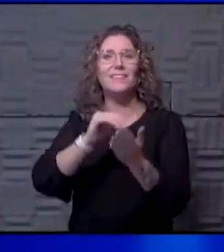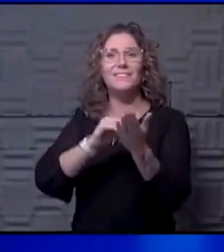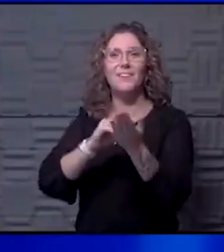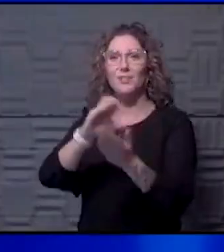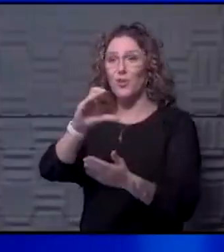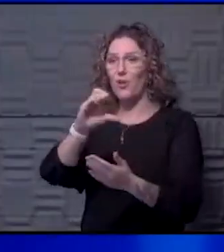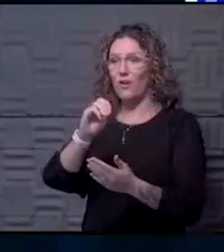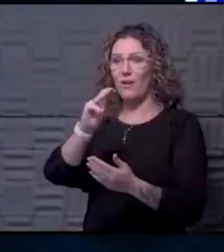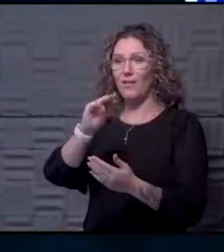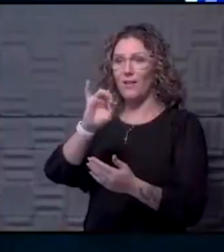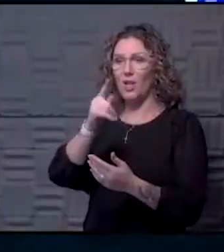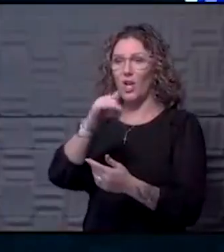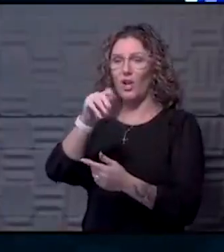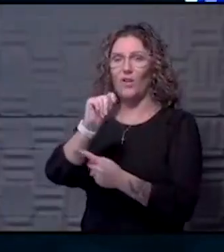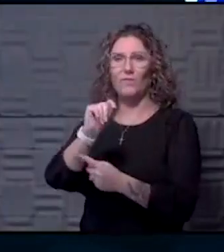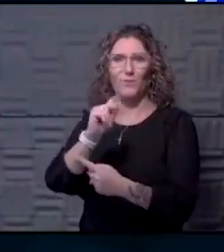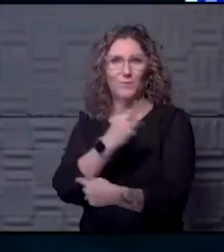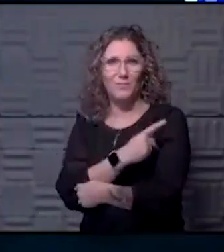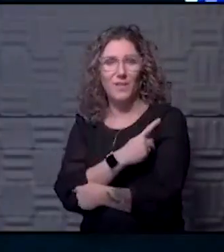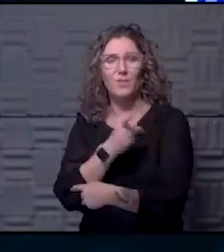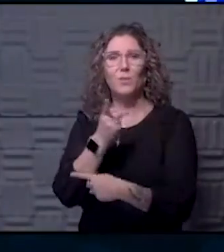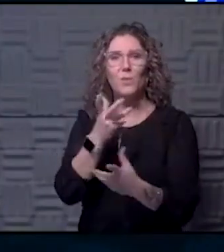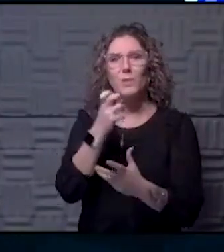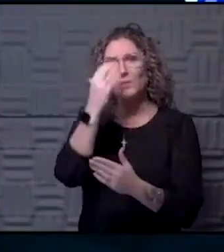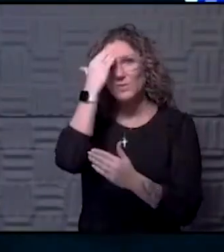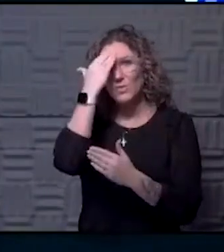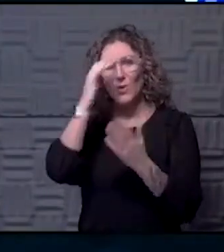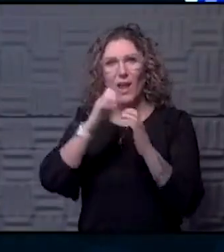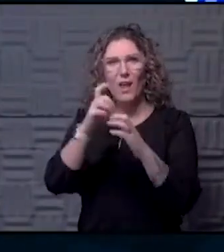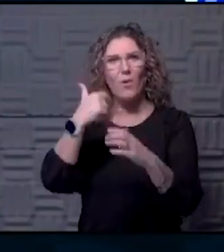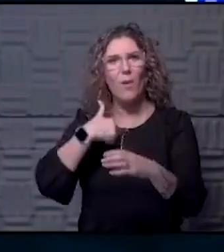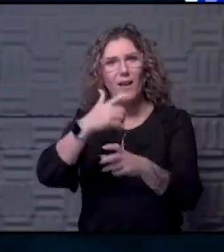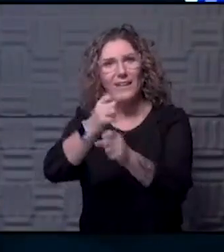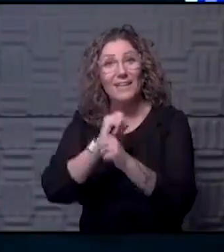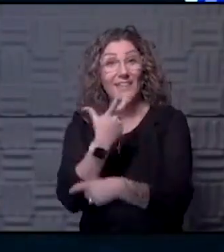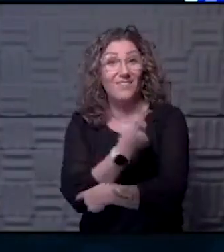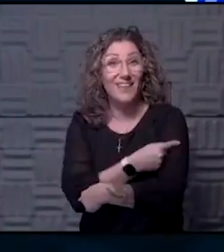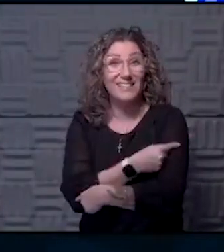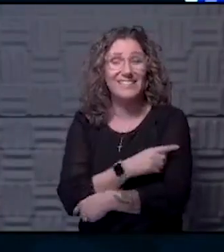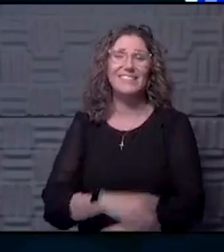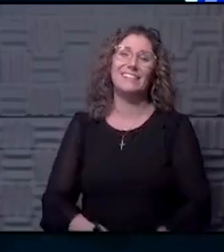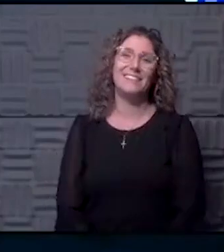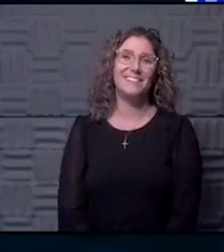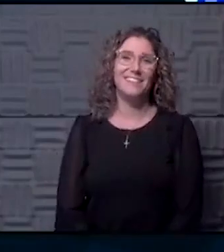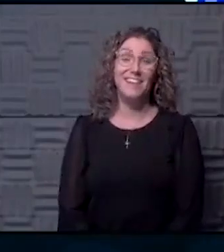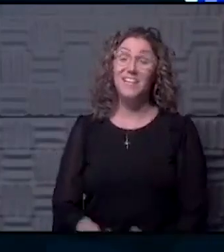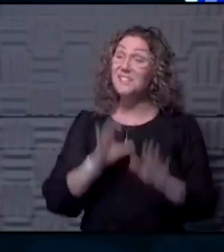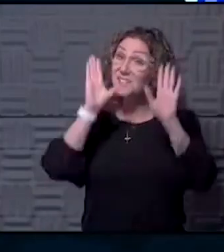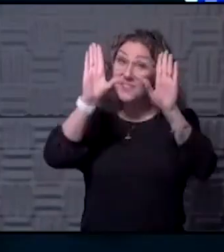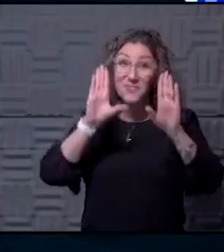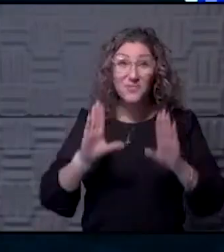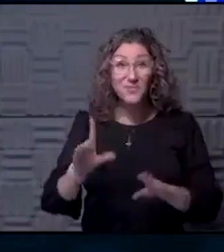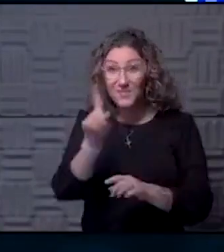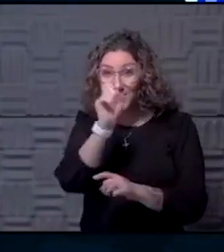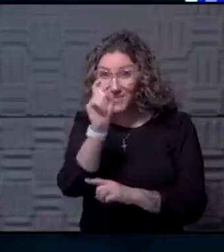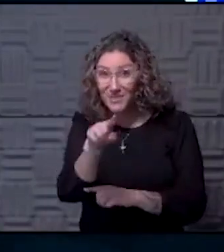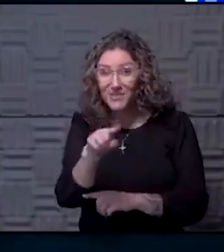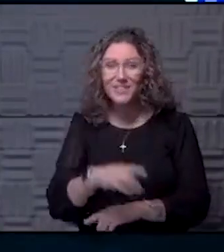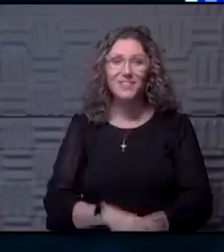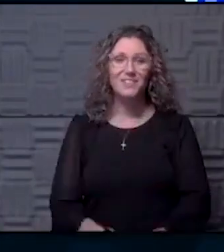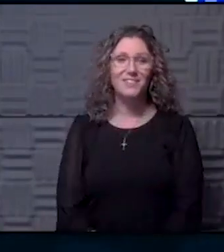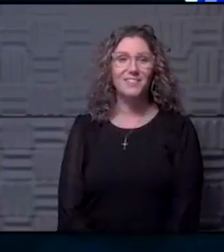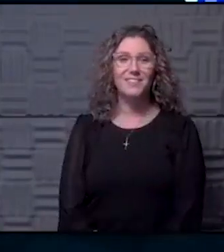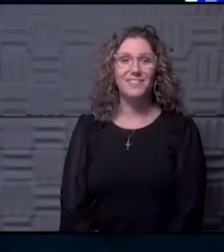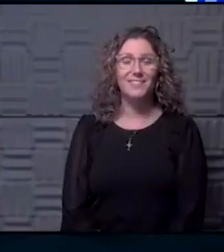patient, and she wants to know, how do I get the vaccine? Yeah, great question. Great question.